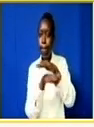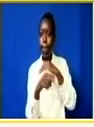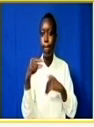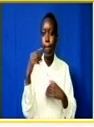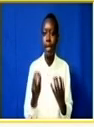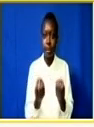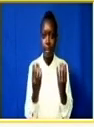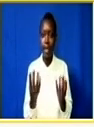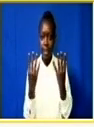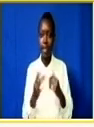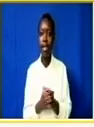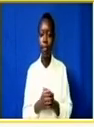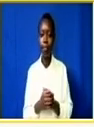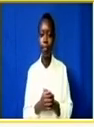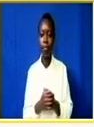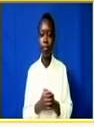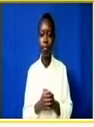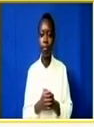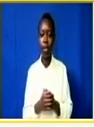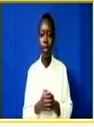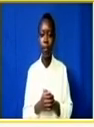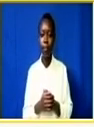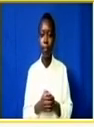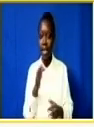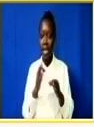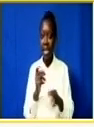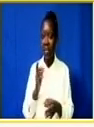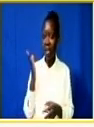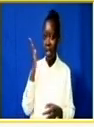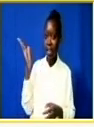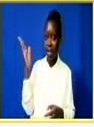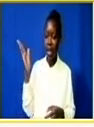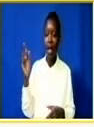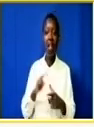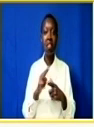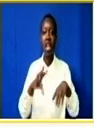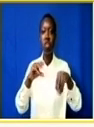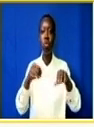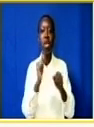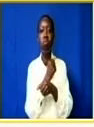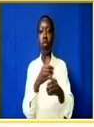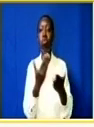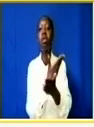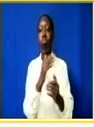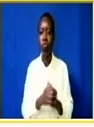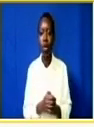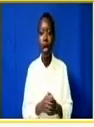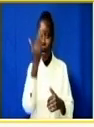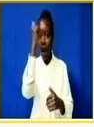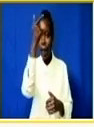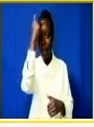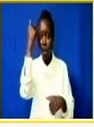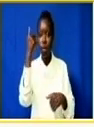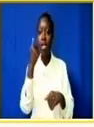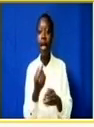mm-hmm. will the soil get carried away mm. when it rains? No. No. Mm-hmm. Because the plants are going to hold the roots.